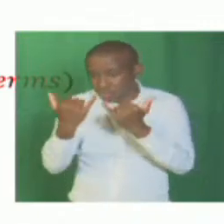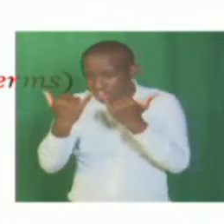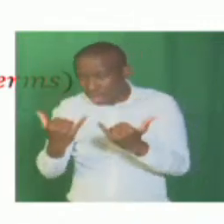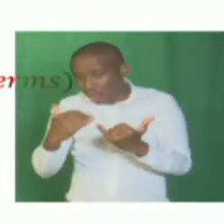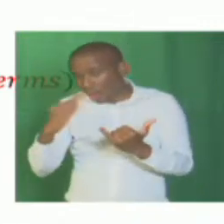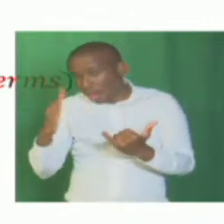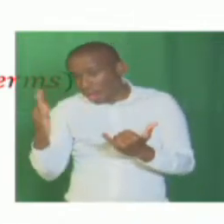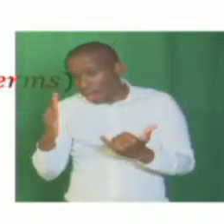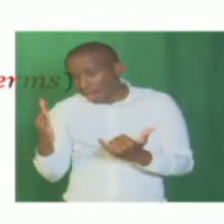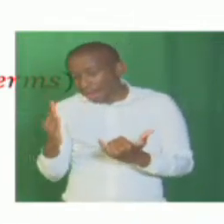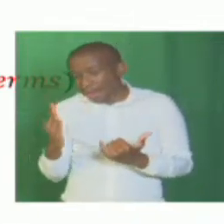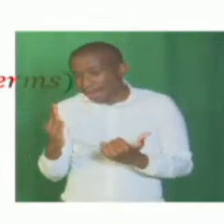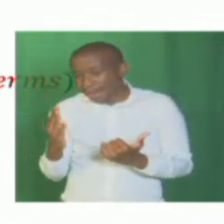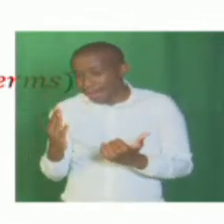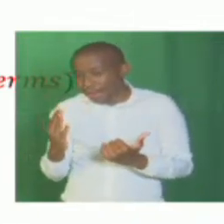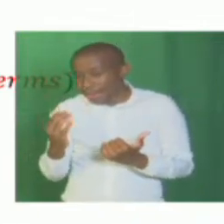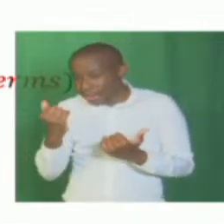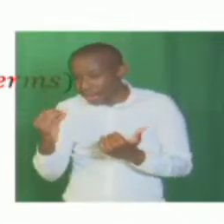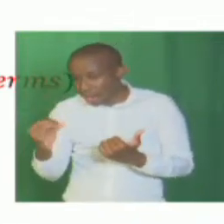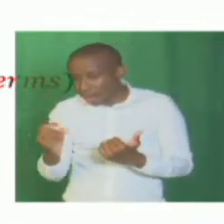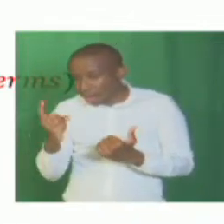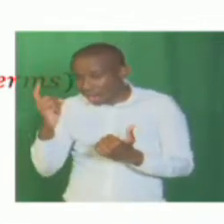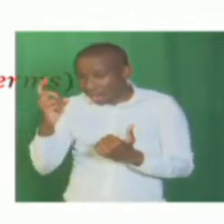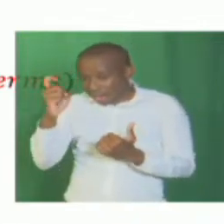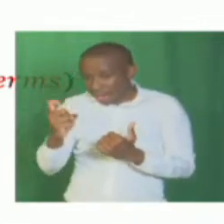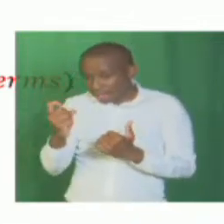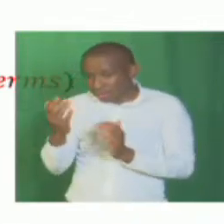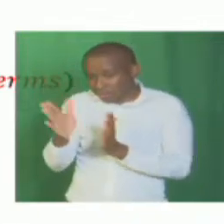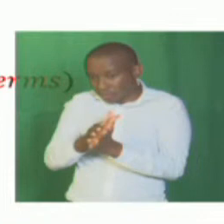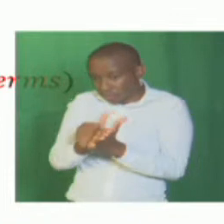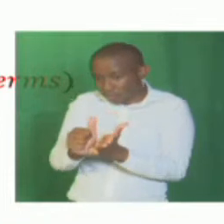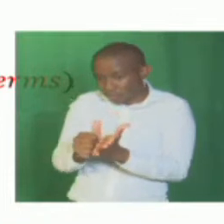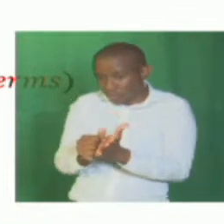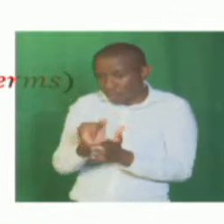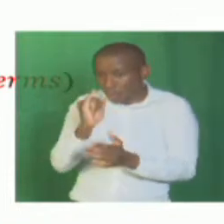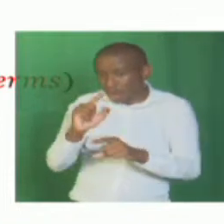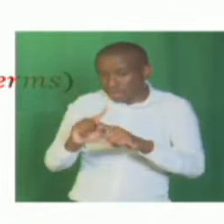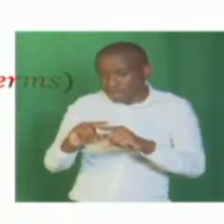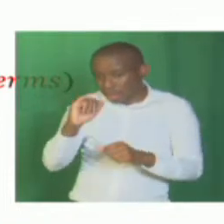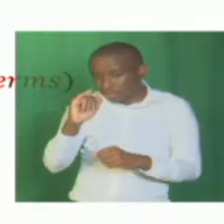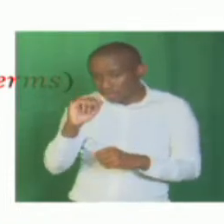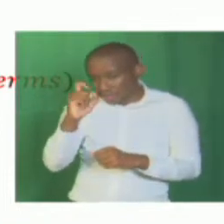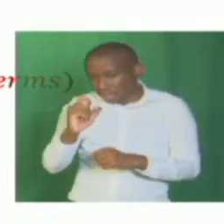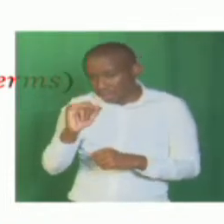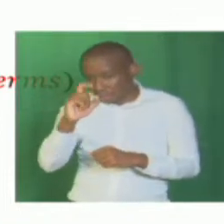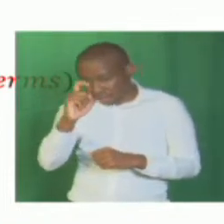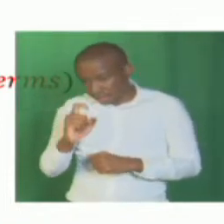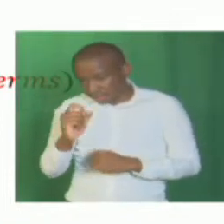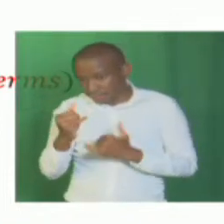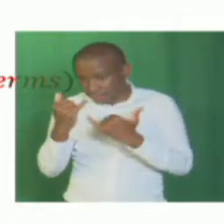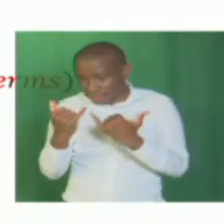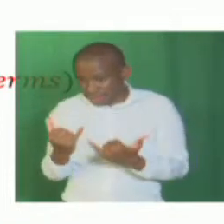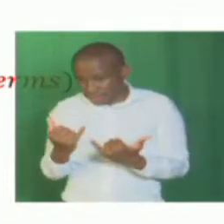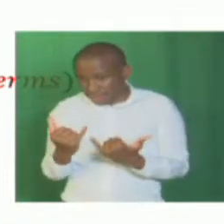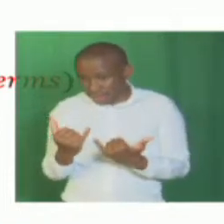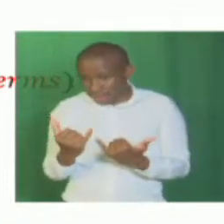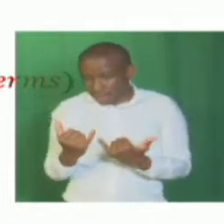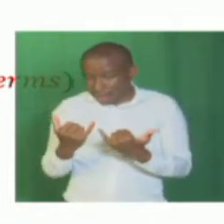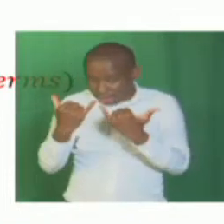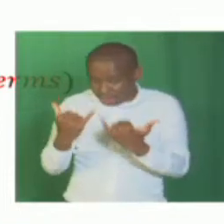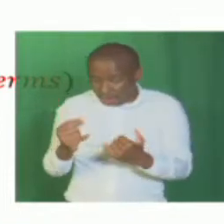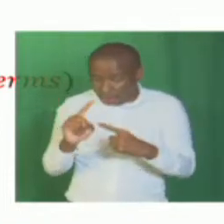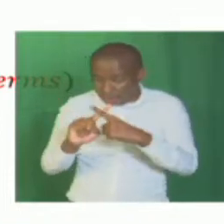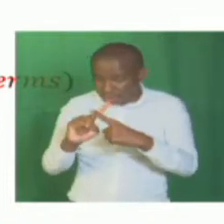this side, the x here will cancel out, and then 1 times x, it is x. So we'll then have, and then when you multiply